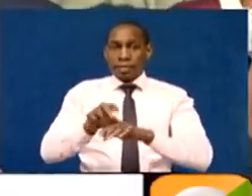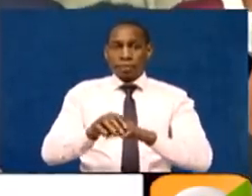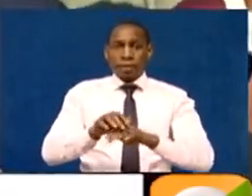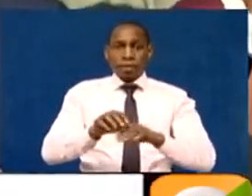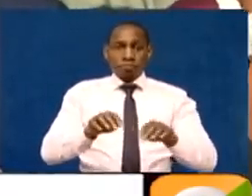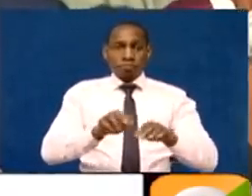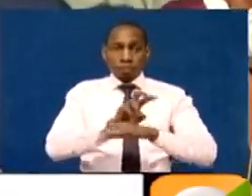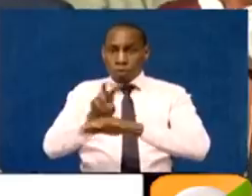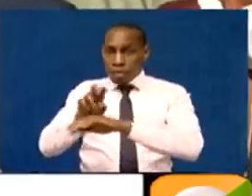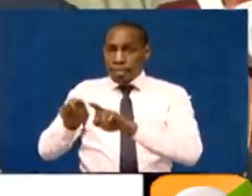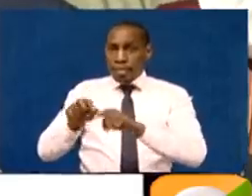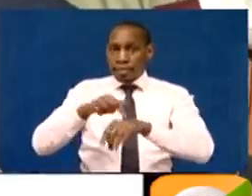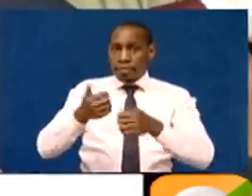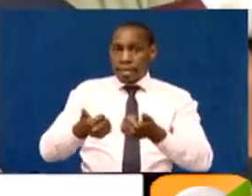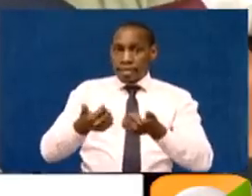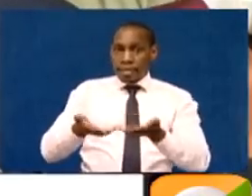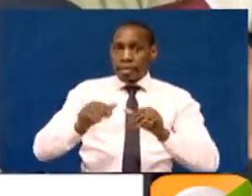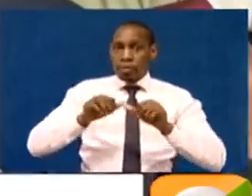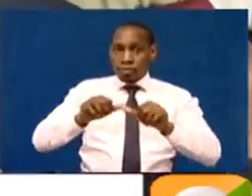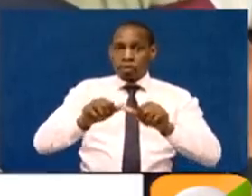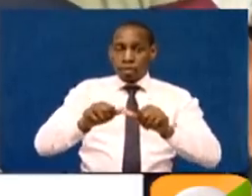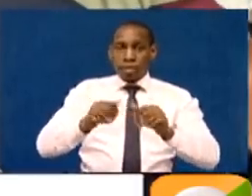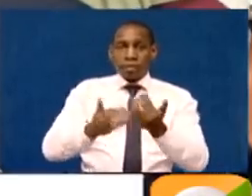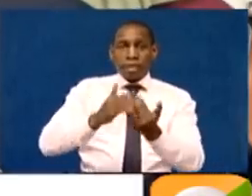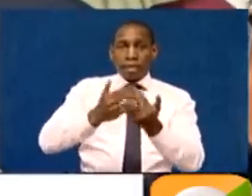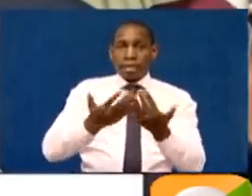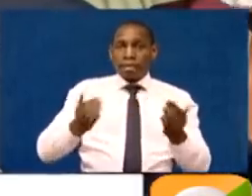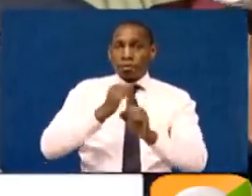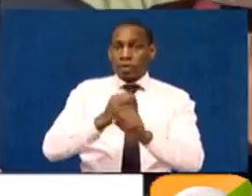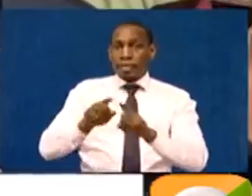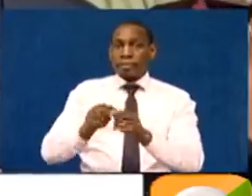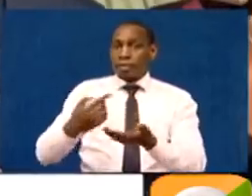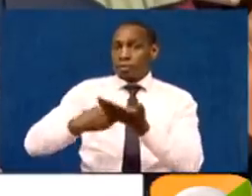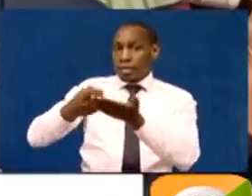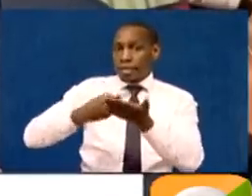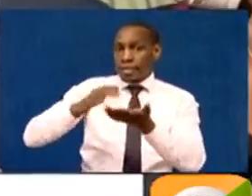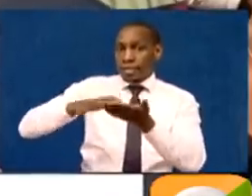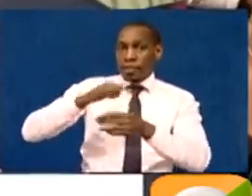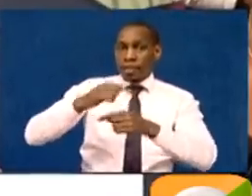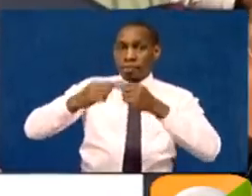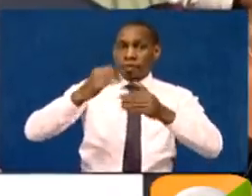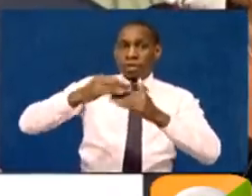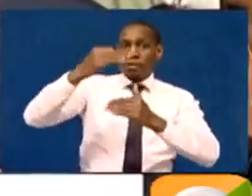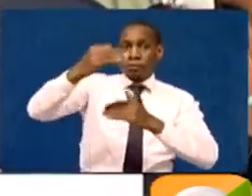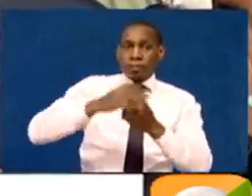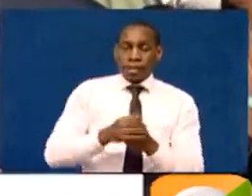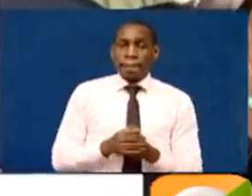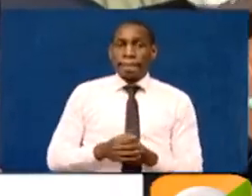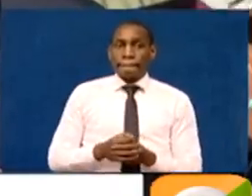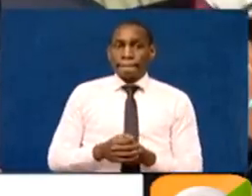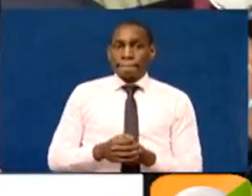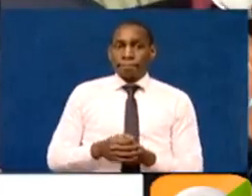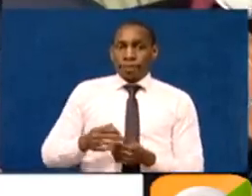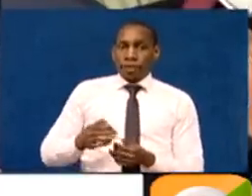is the time to maintain a lot of care in the things that we do. And we will discuss some more as we go along. We